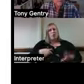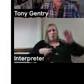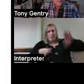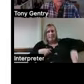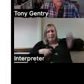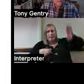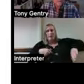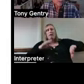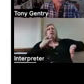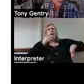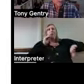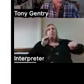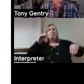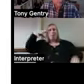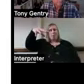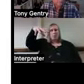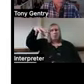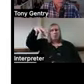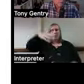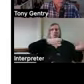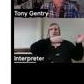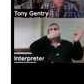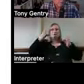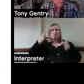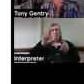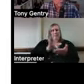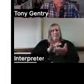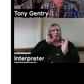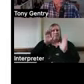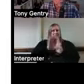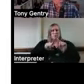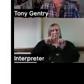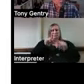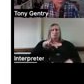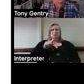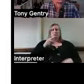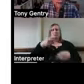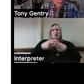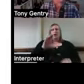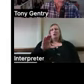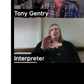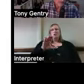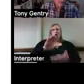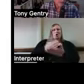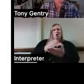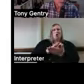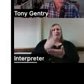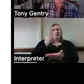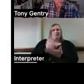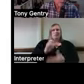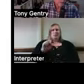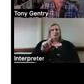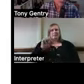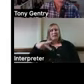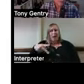middle at the top is a device called a cook stop. This is an important electric eye that can be hung near a